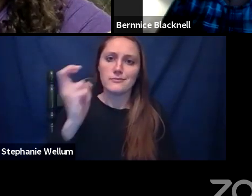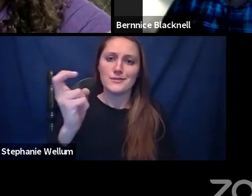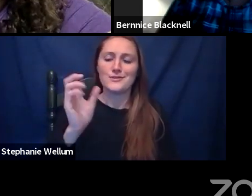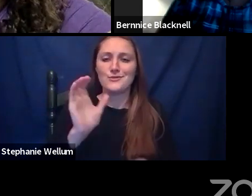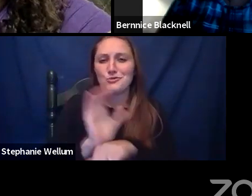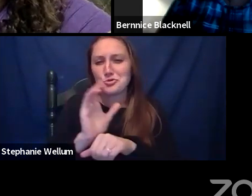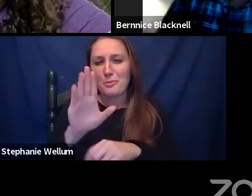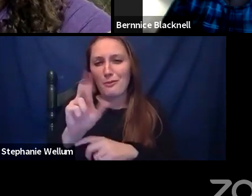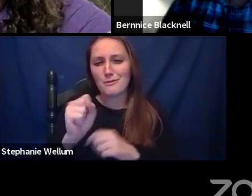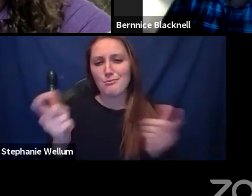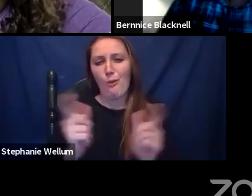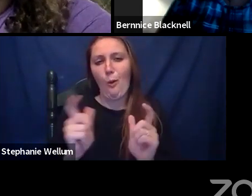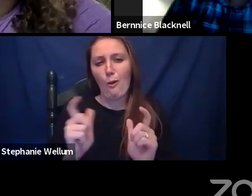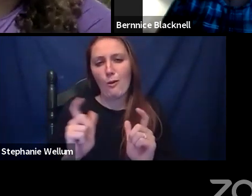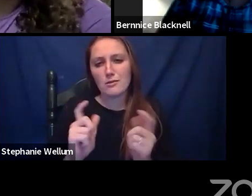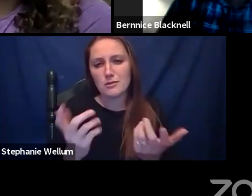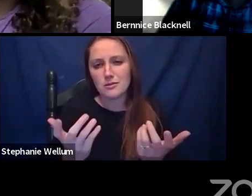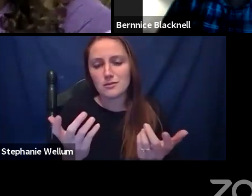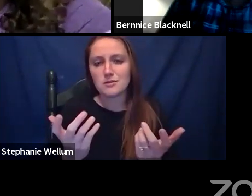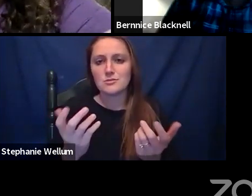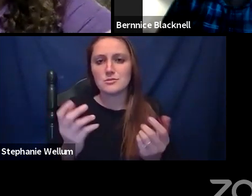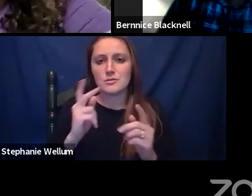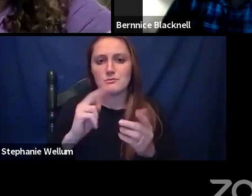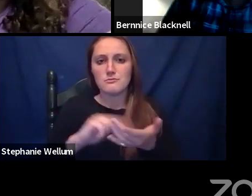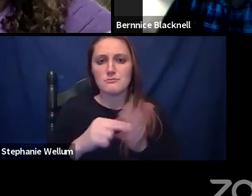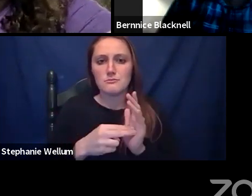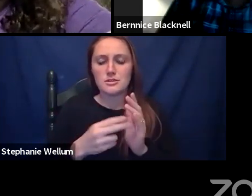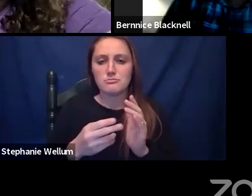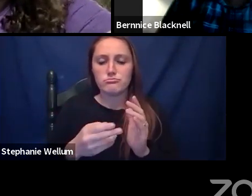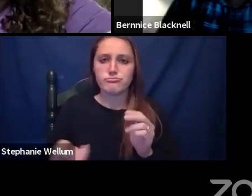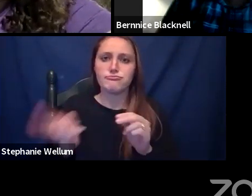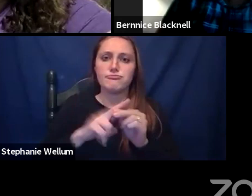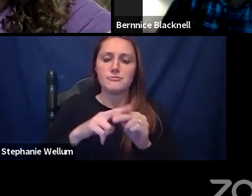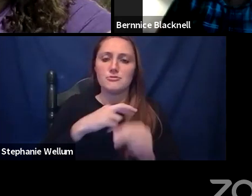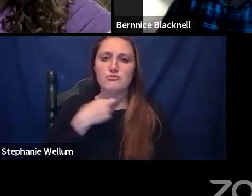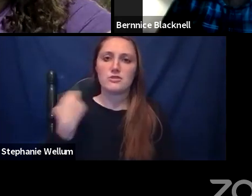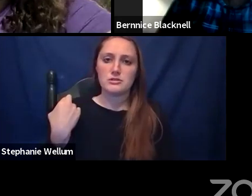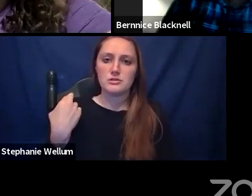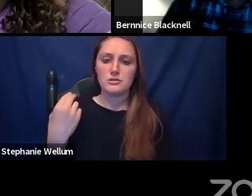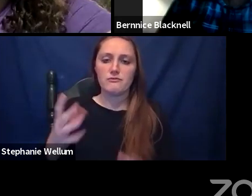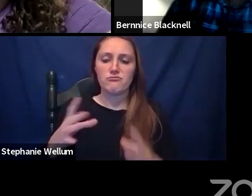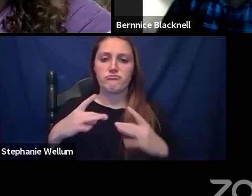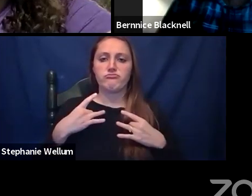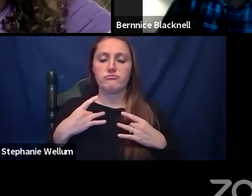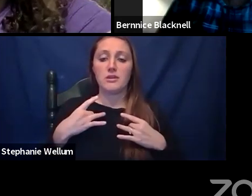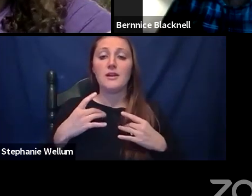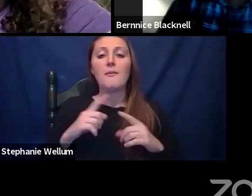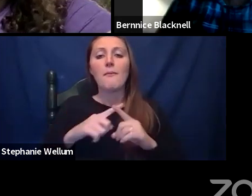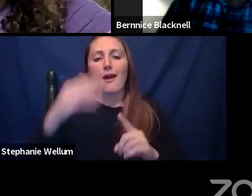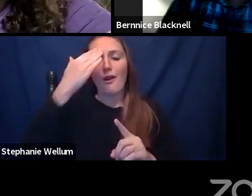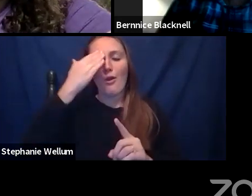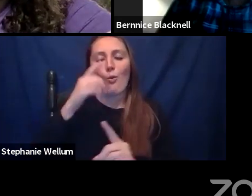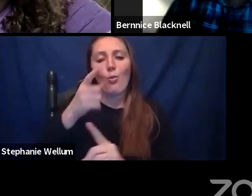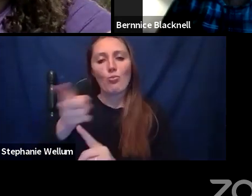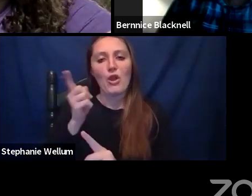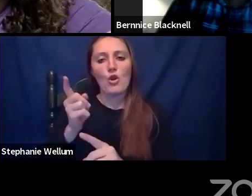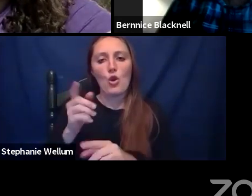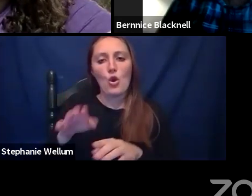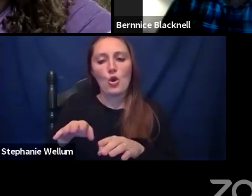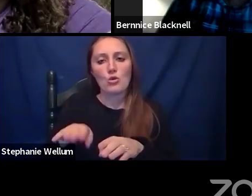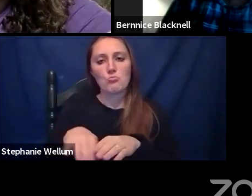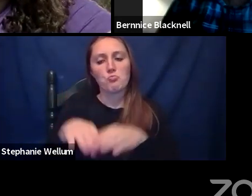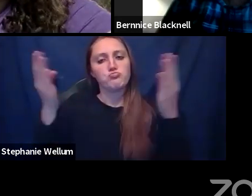small. Right. So that just puts people at extra risk. But that's what I'm saying. Something, I know they're open to working with the community on both sides because